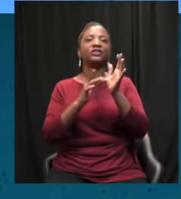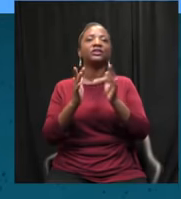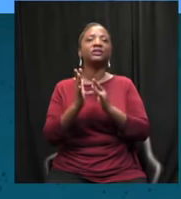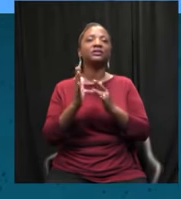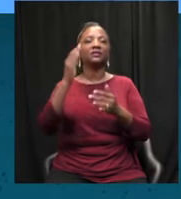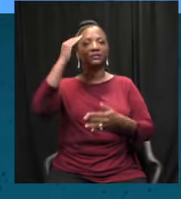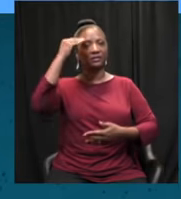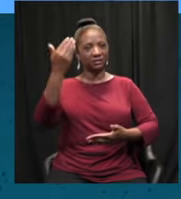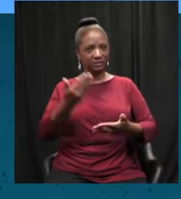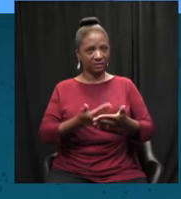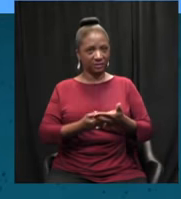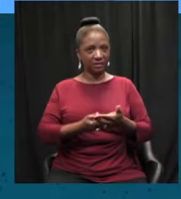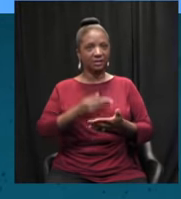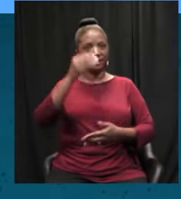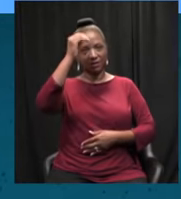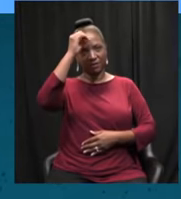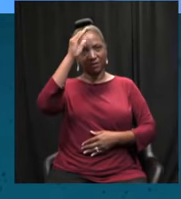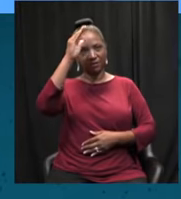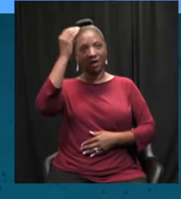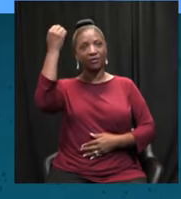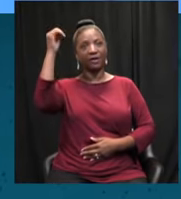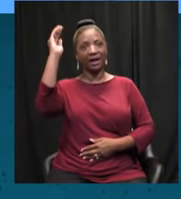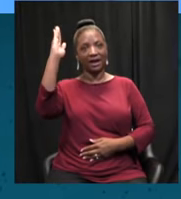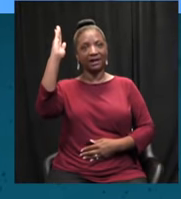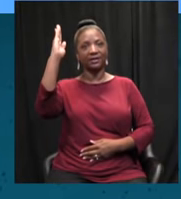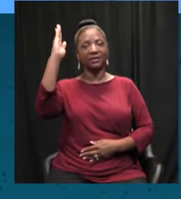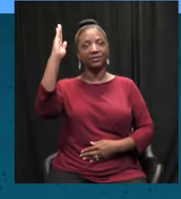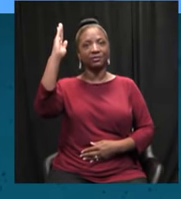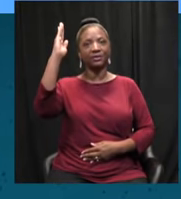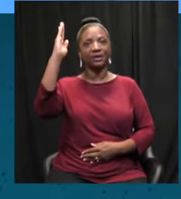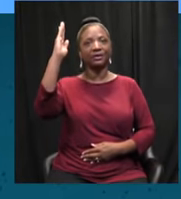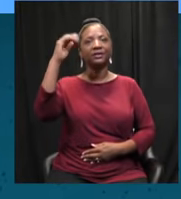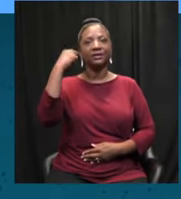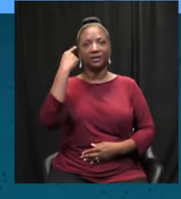ought to remind you that he can relate to our struggles.